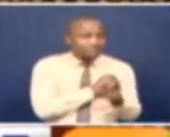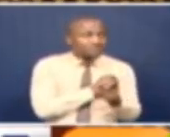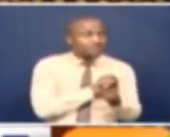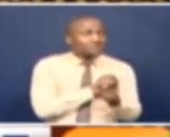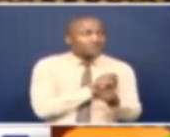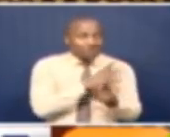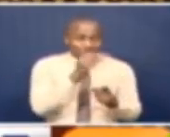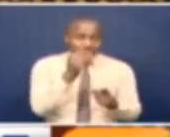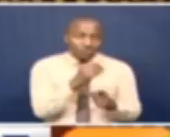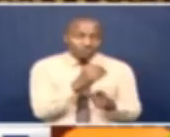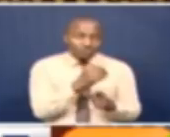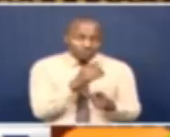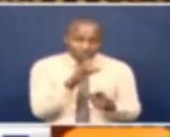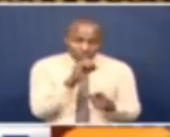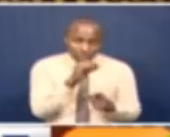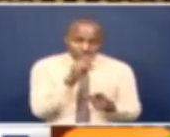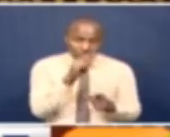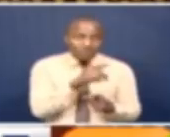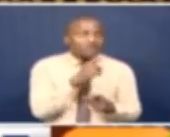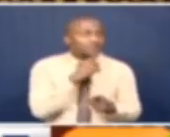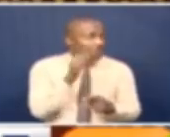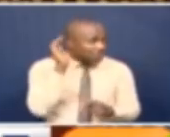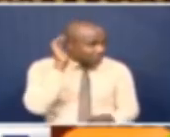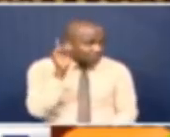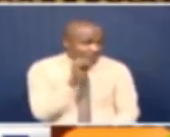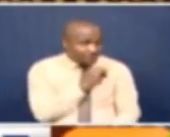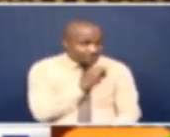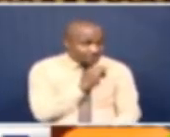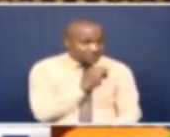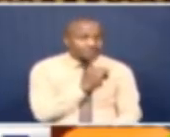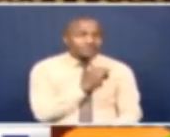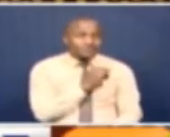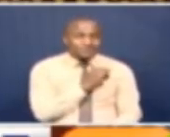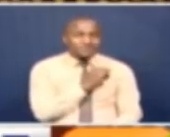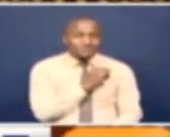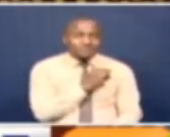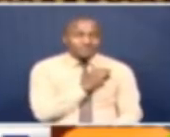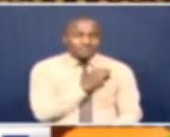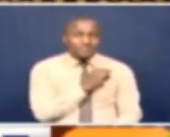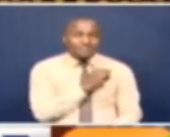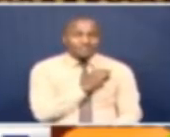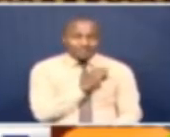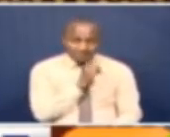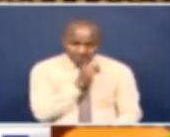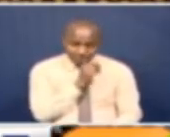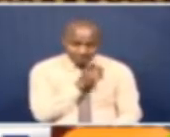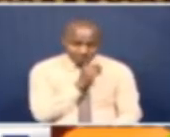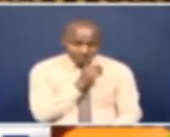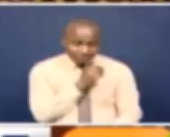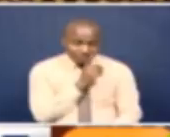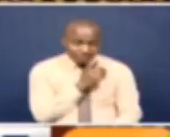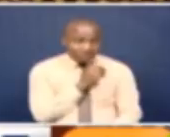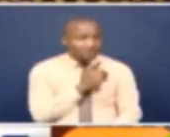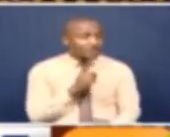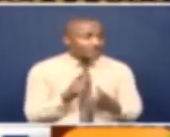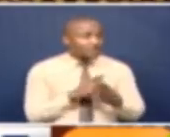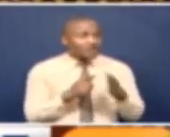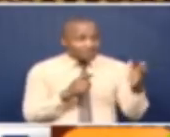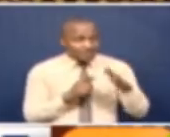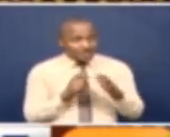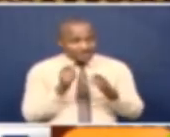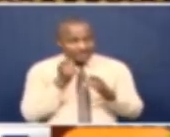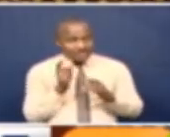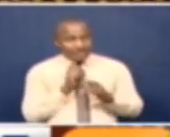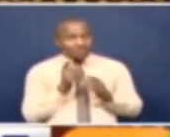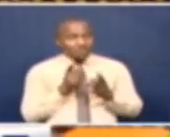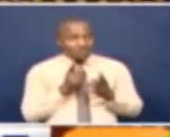Odunga, and he'll say, I have listened to you, and points in Kenya, and then immediately drives back into Kenya, into Nairobi. I